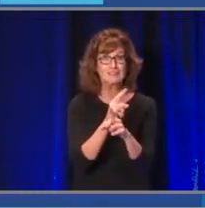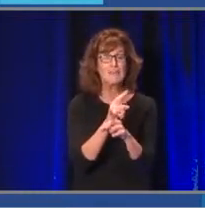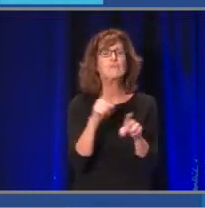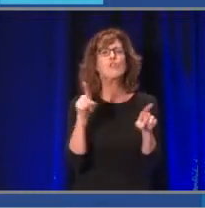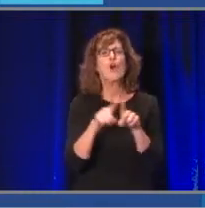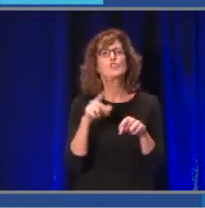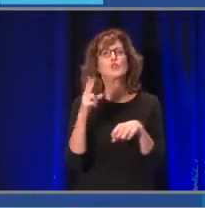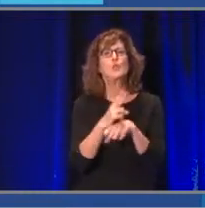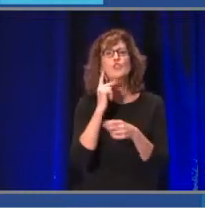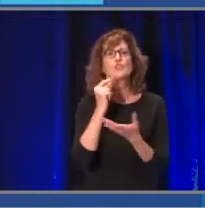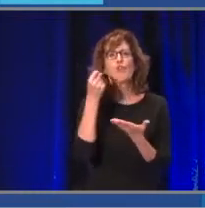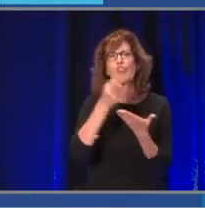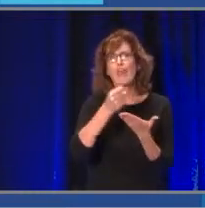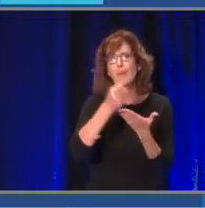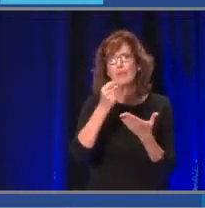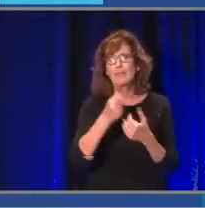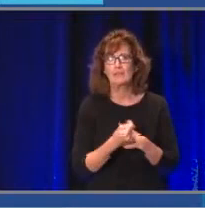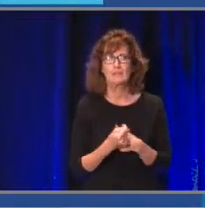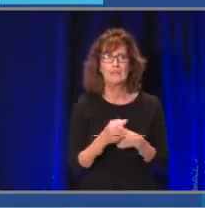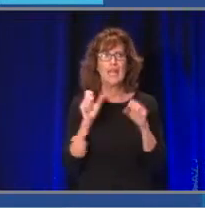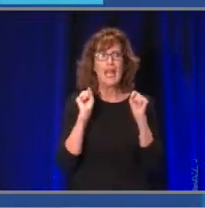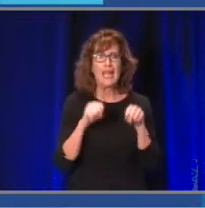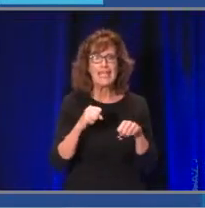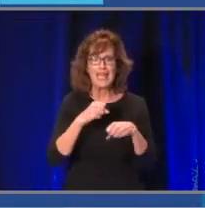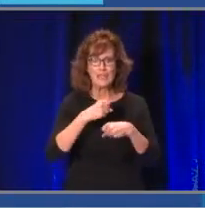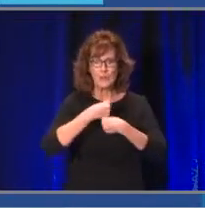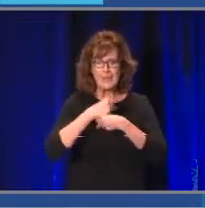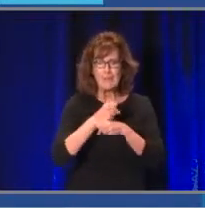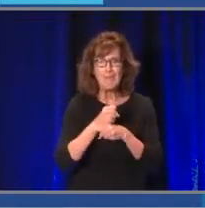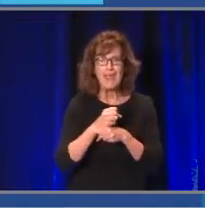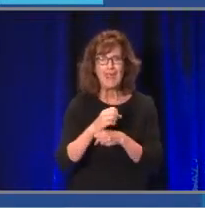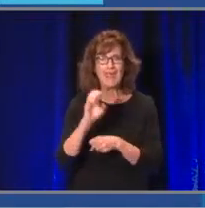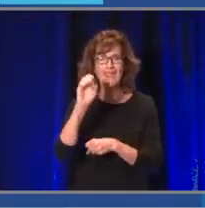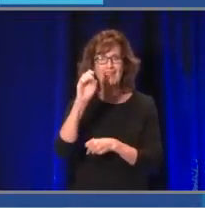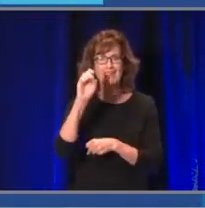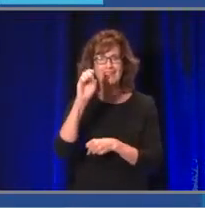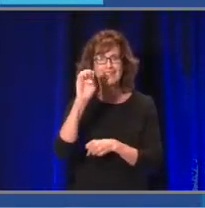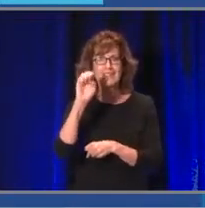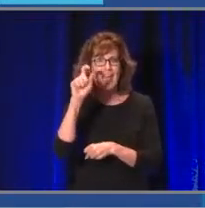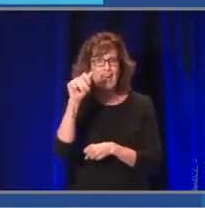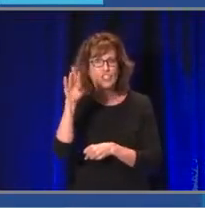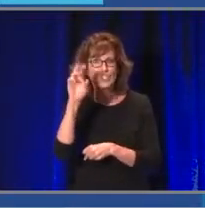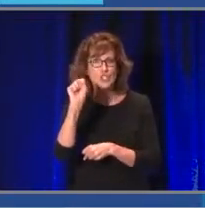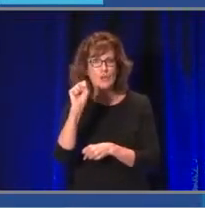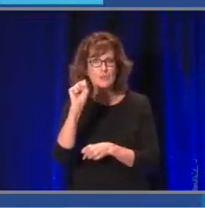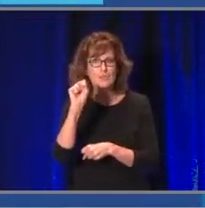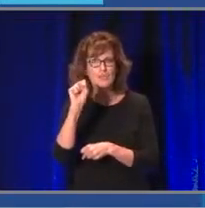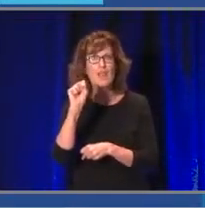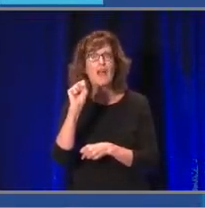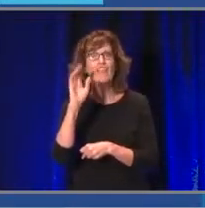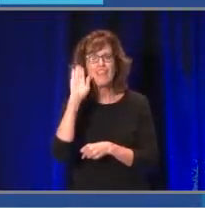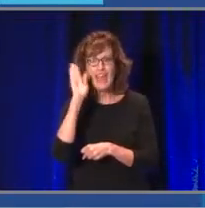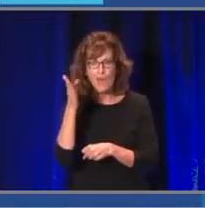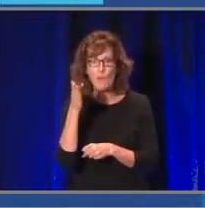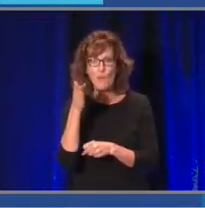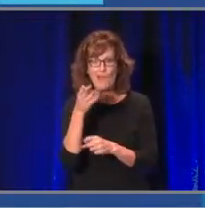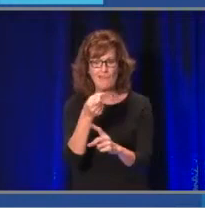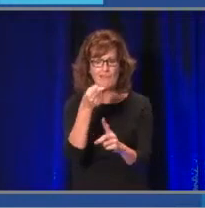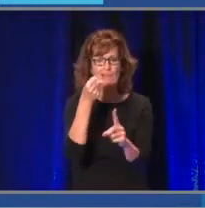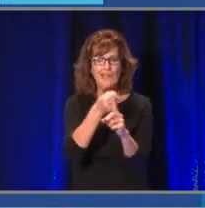Can we actually manufacture exosomes that will be addressed to the cancer cell and destroy them? Yes.